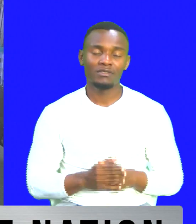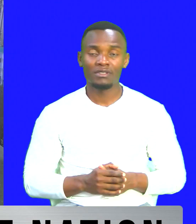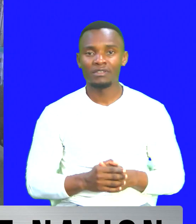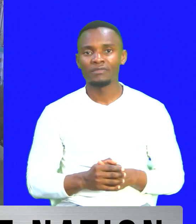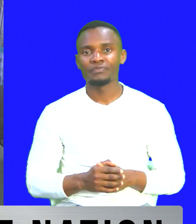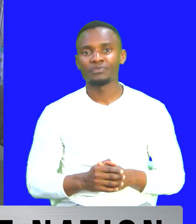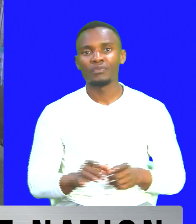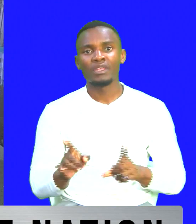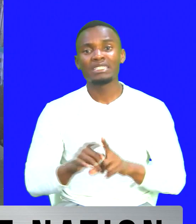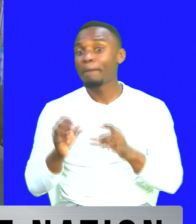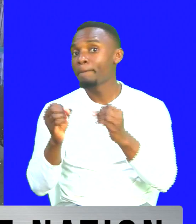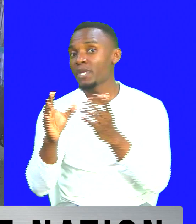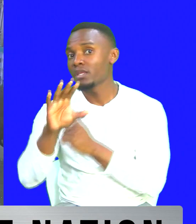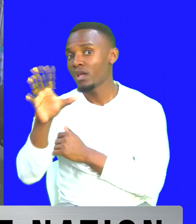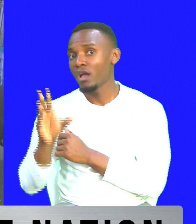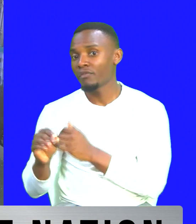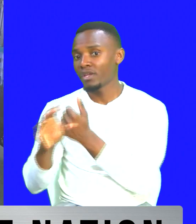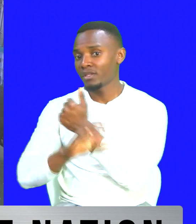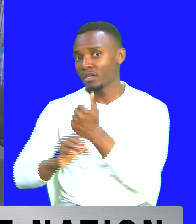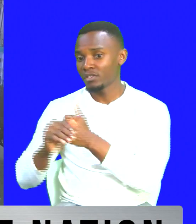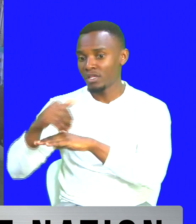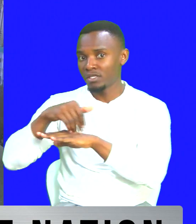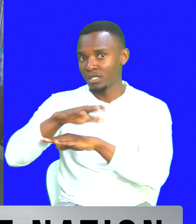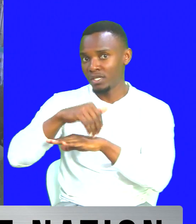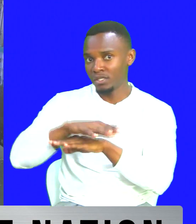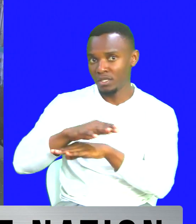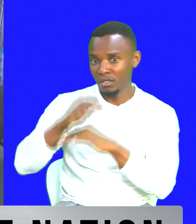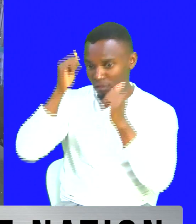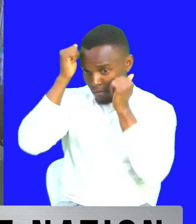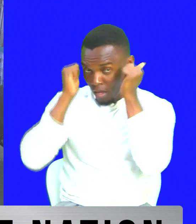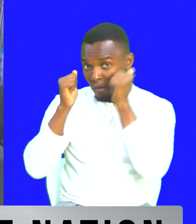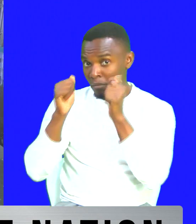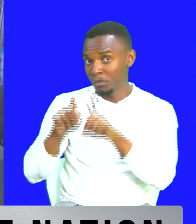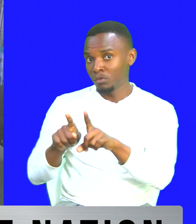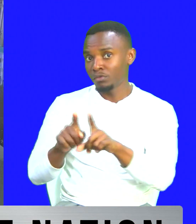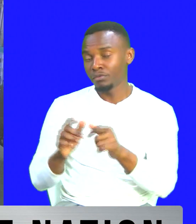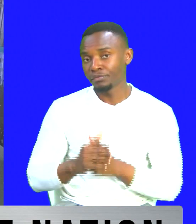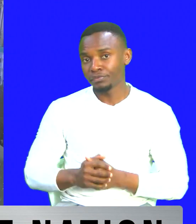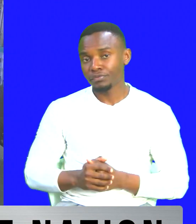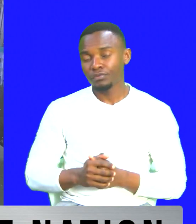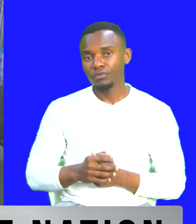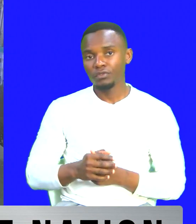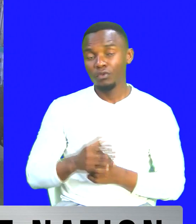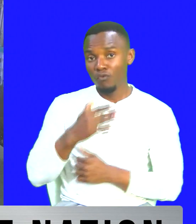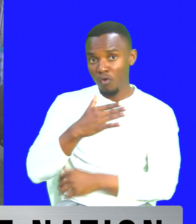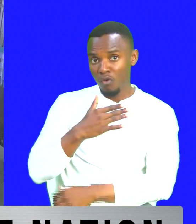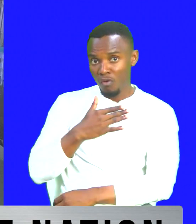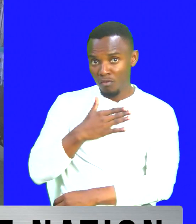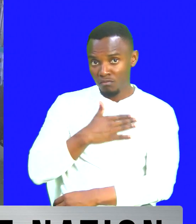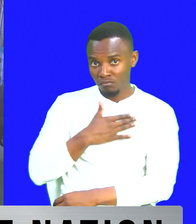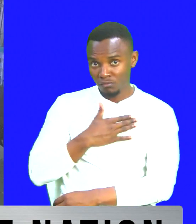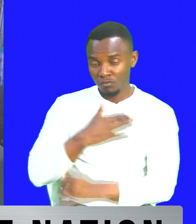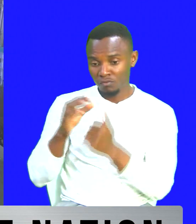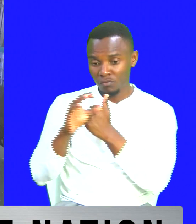countries are sending troops also. Well, I don't know what. For a country to send troops, it means kuna